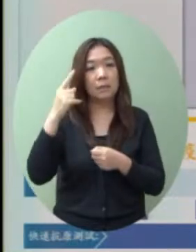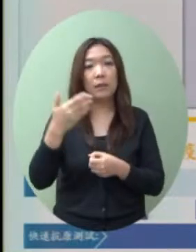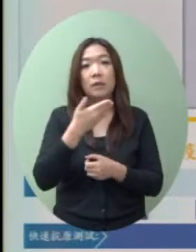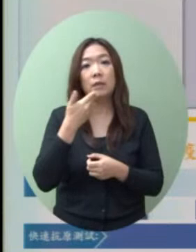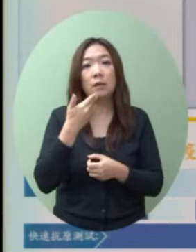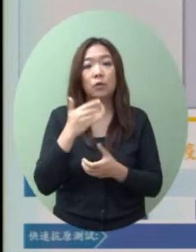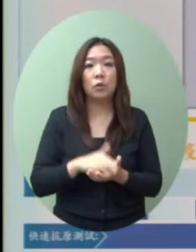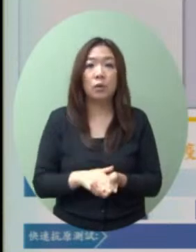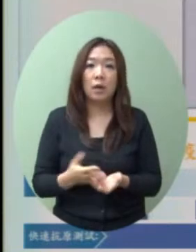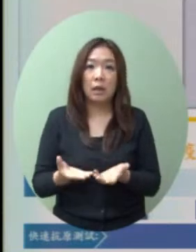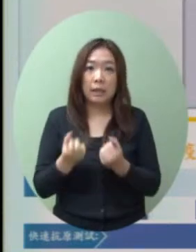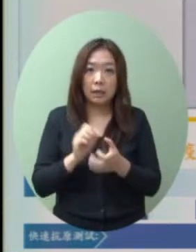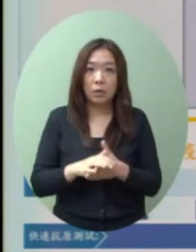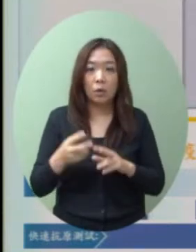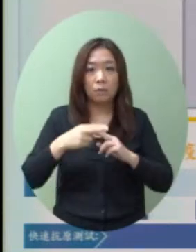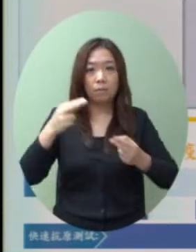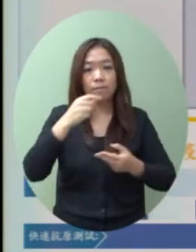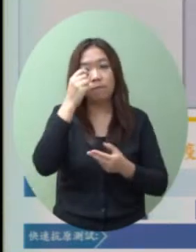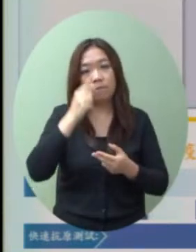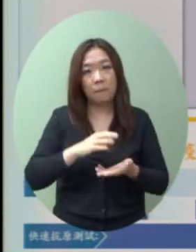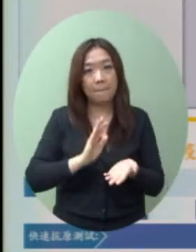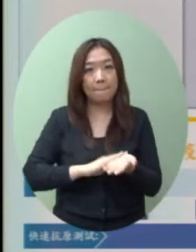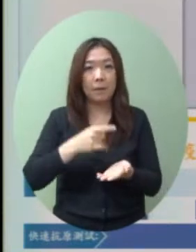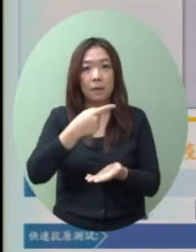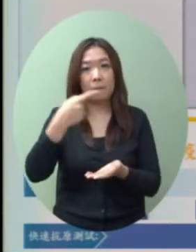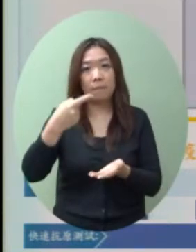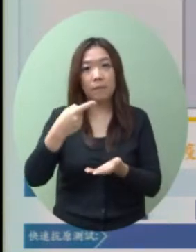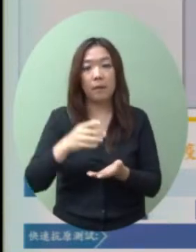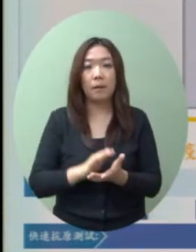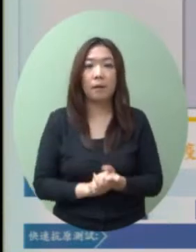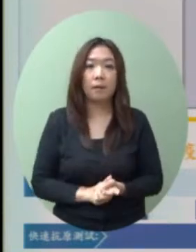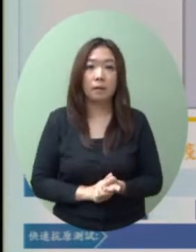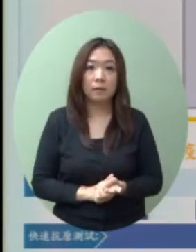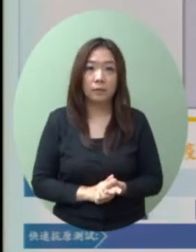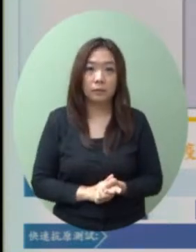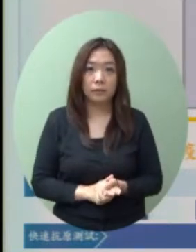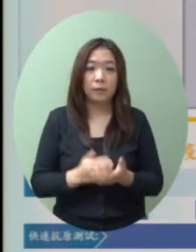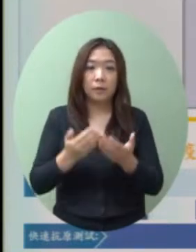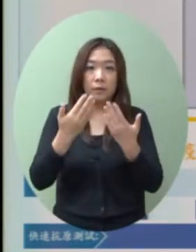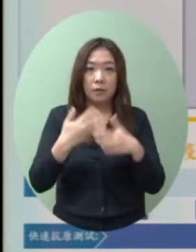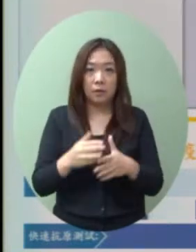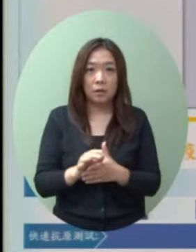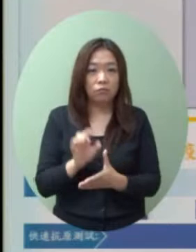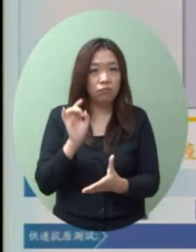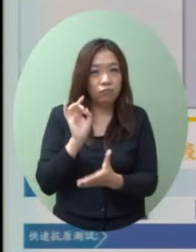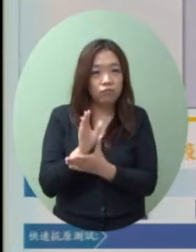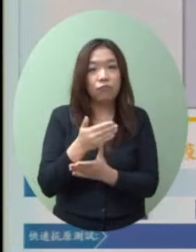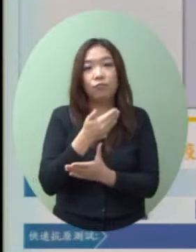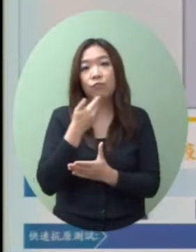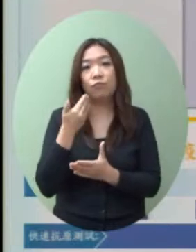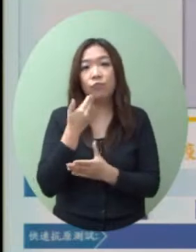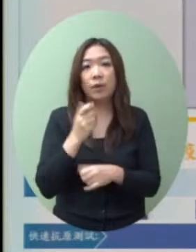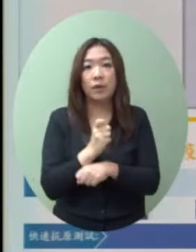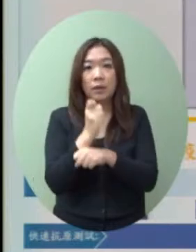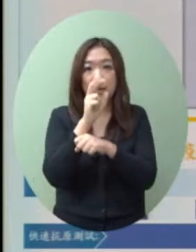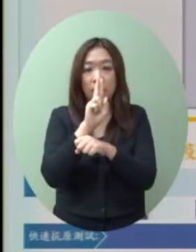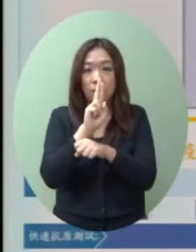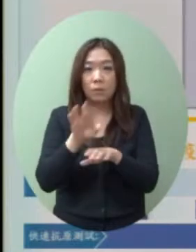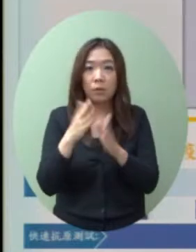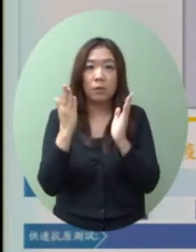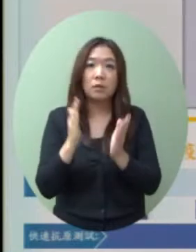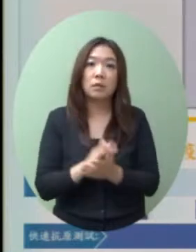be confirmation of a PCR test. When they receive the PCR negative